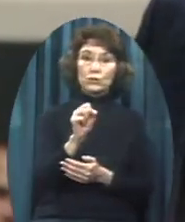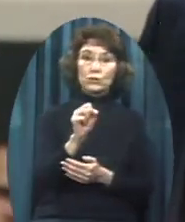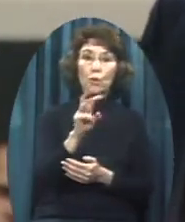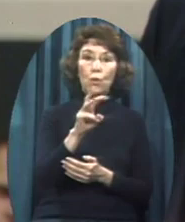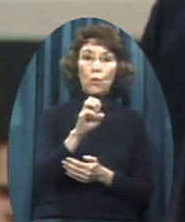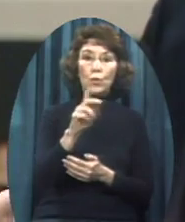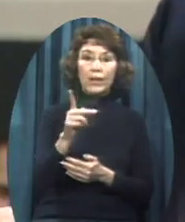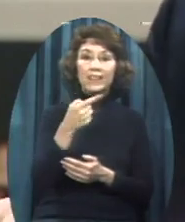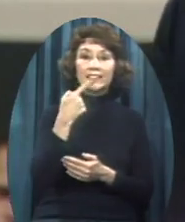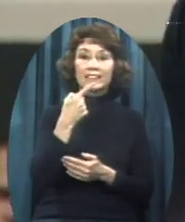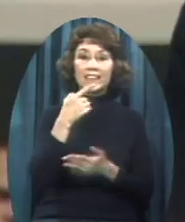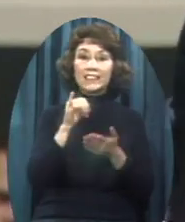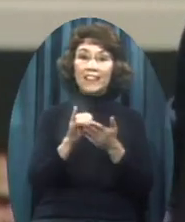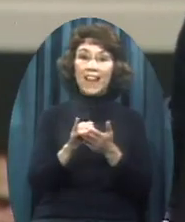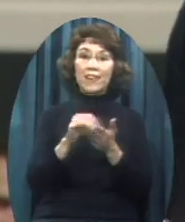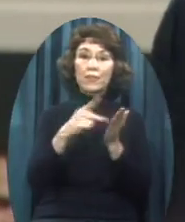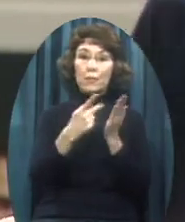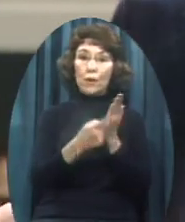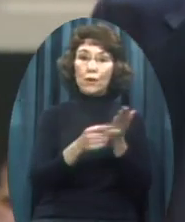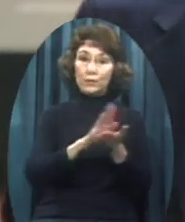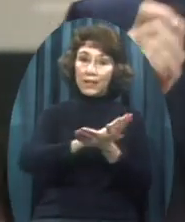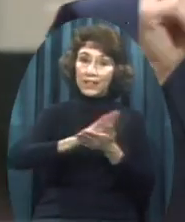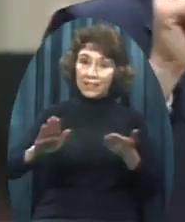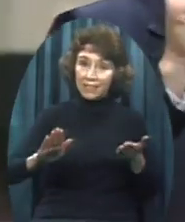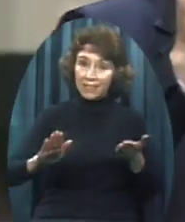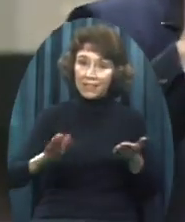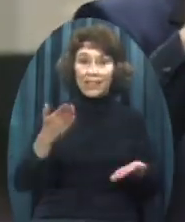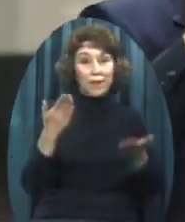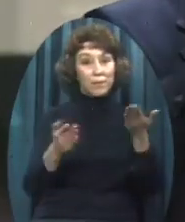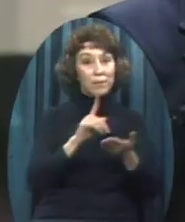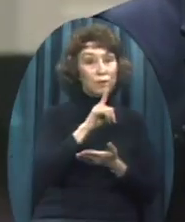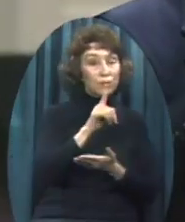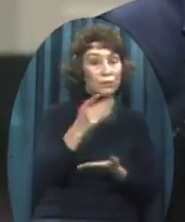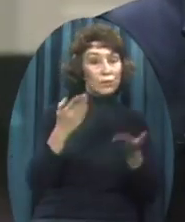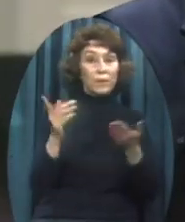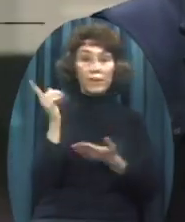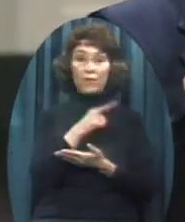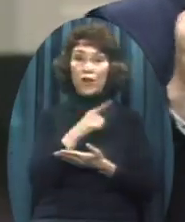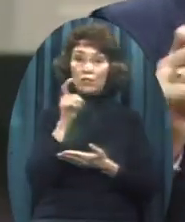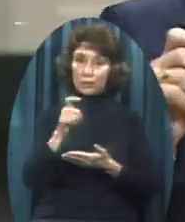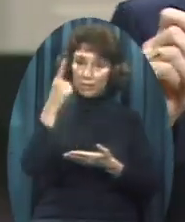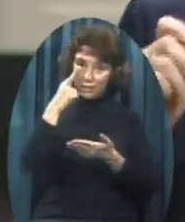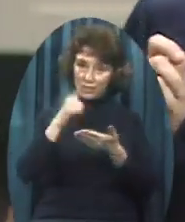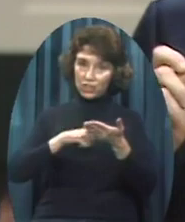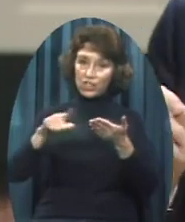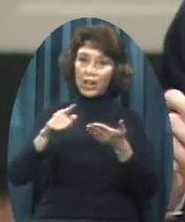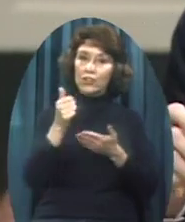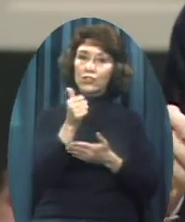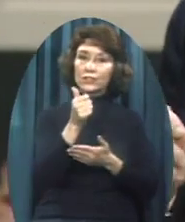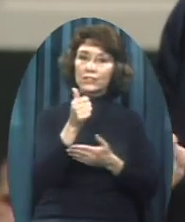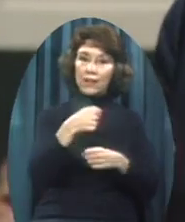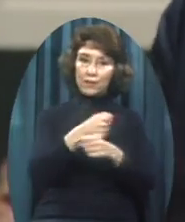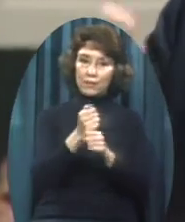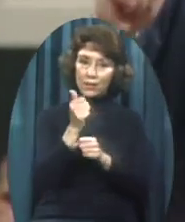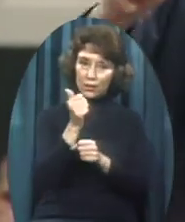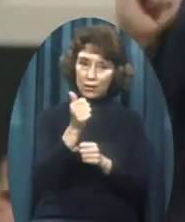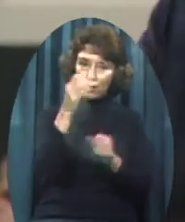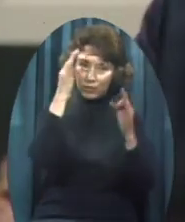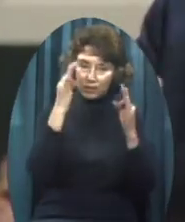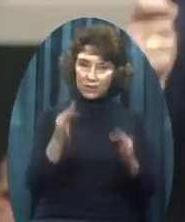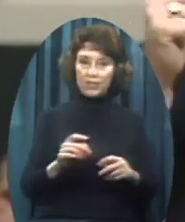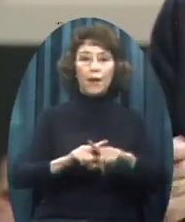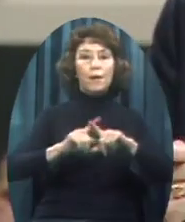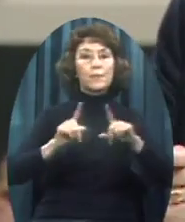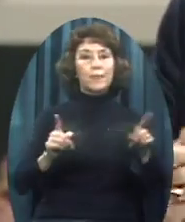not be. That's not the fifth gospel, so you need to check that one out for yourself and make your own decision. But we